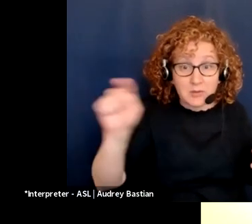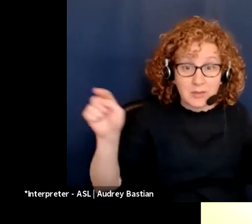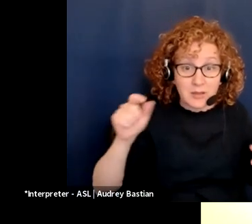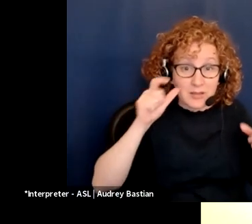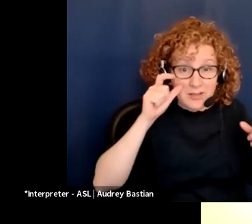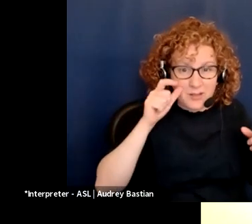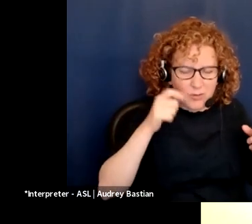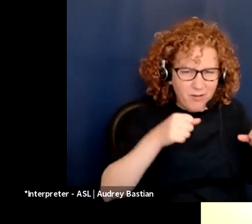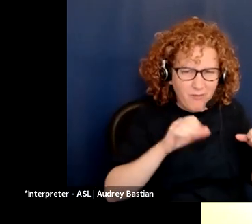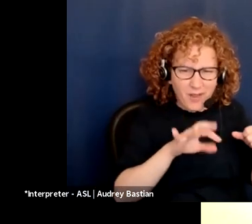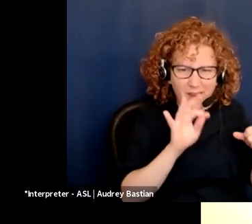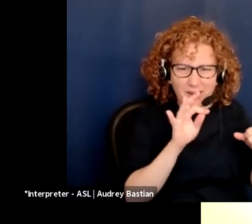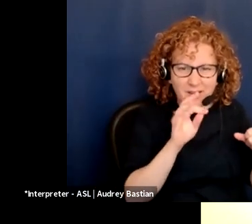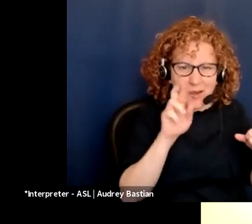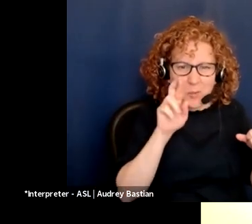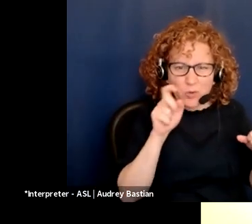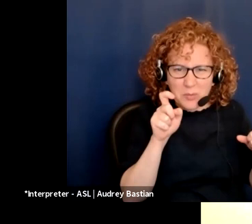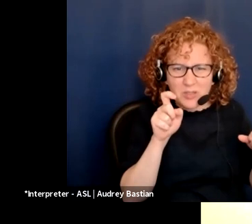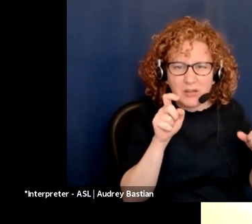find one that was like a prescription even